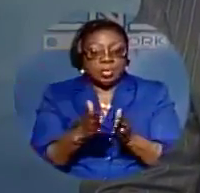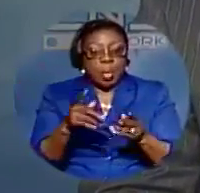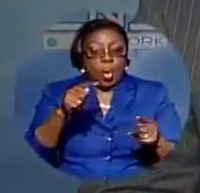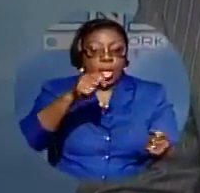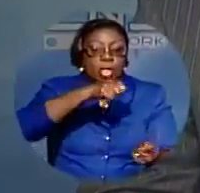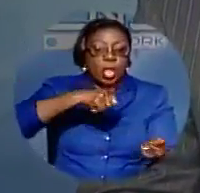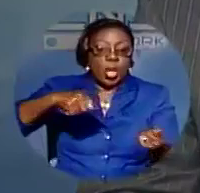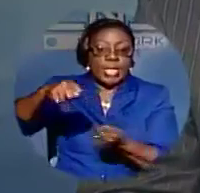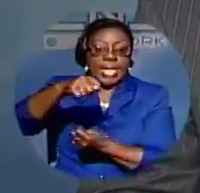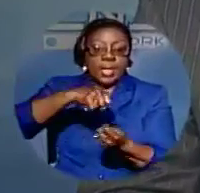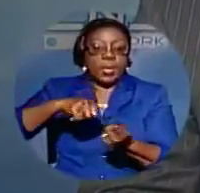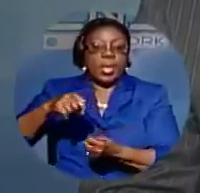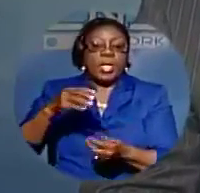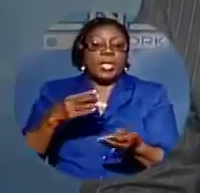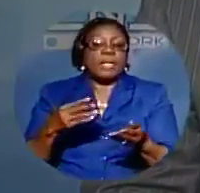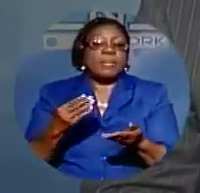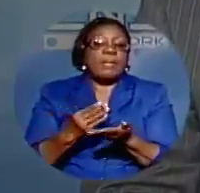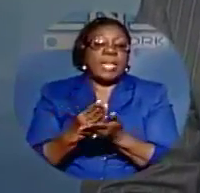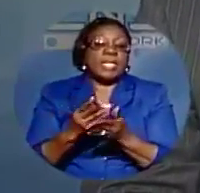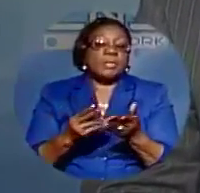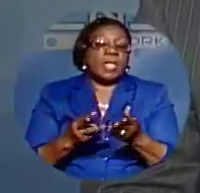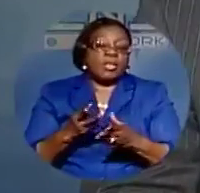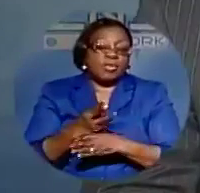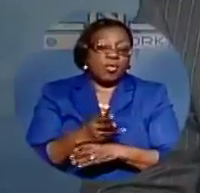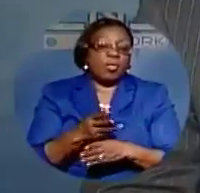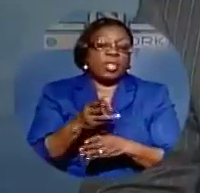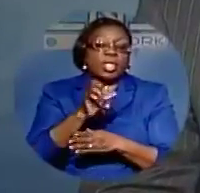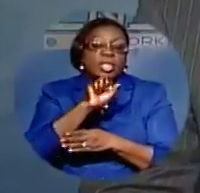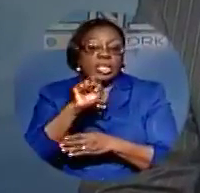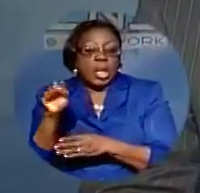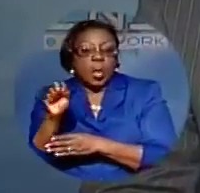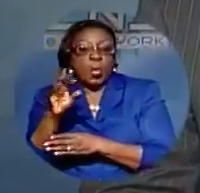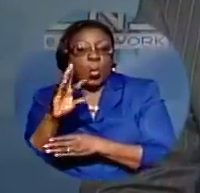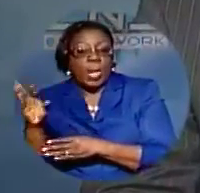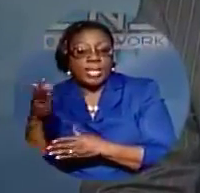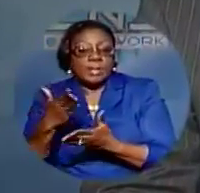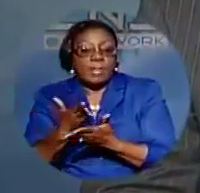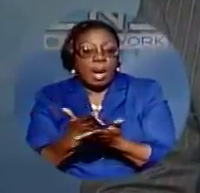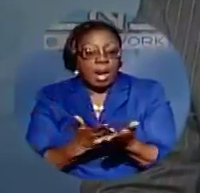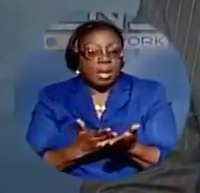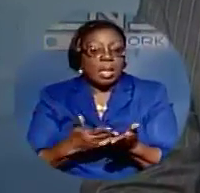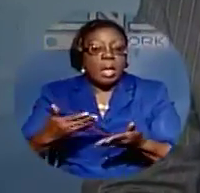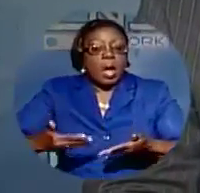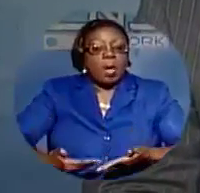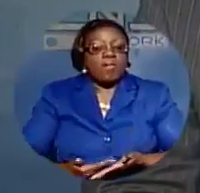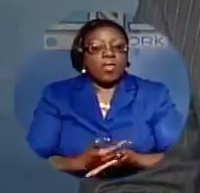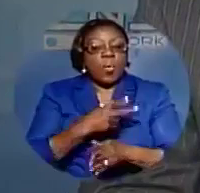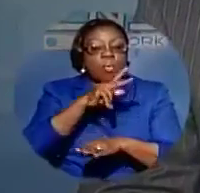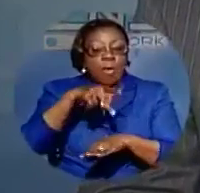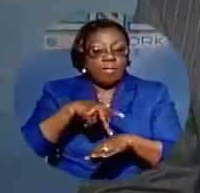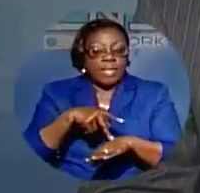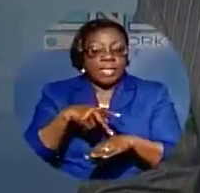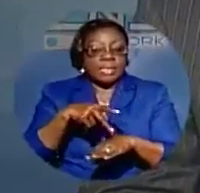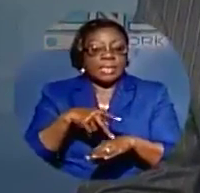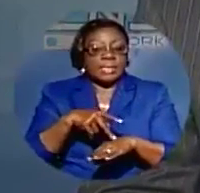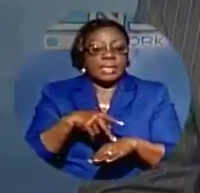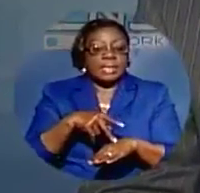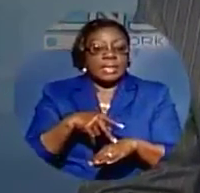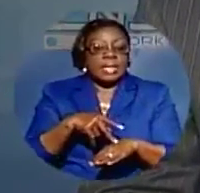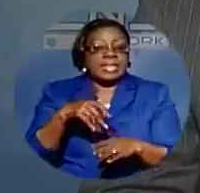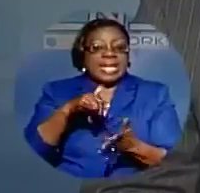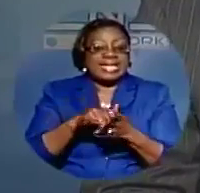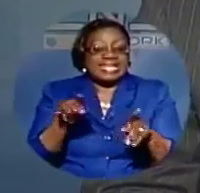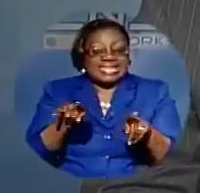and it would have made its way up through the southwestern end of New Providence and into the Malcolm Road community. That